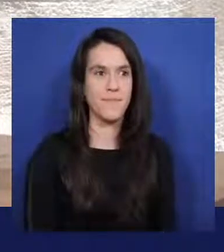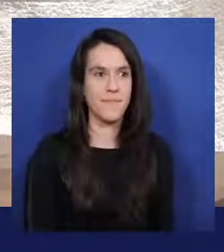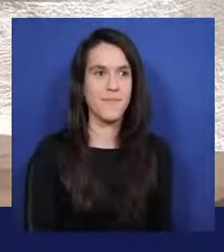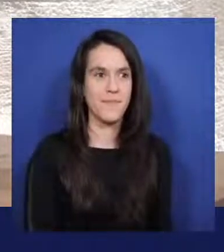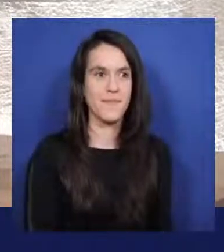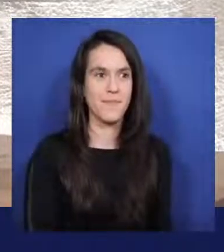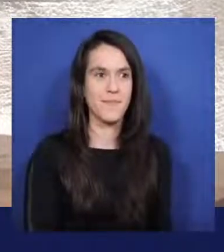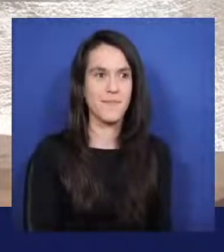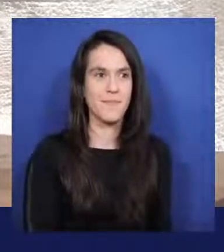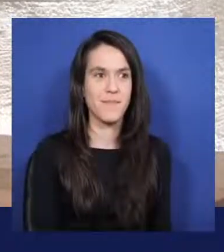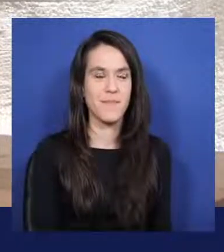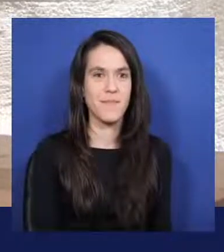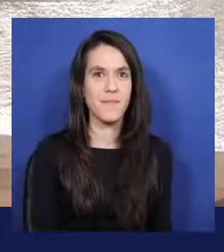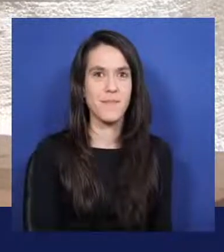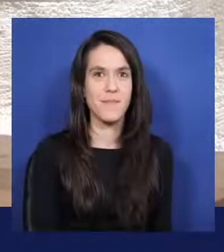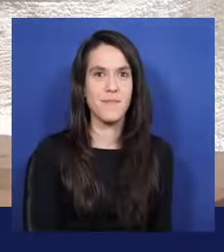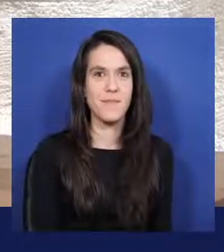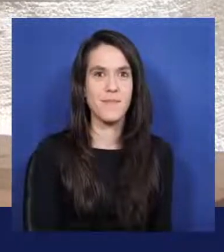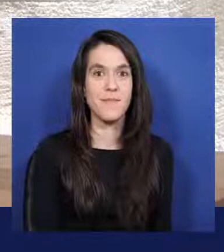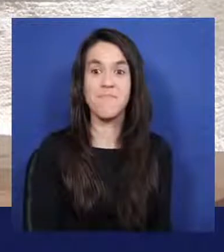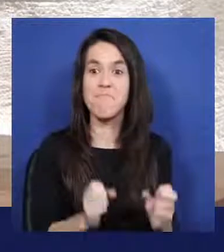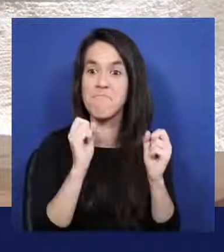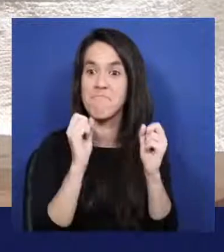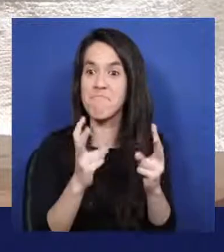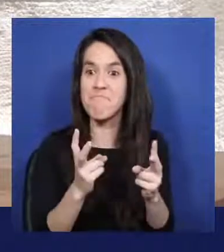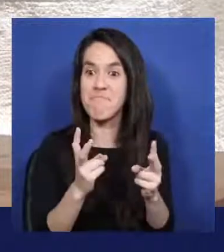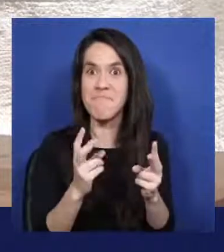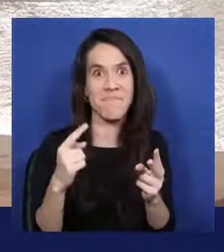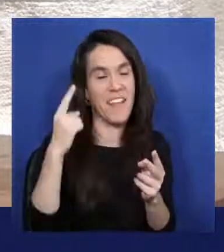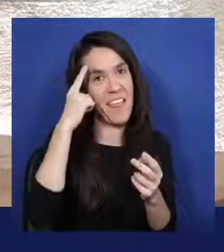That's cool. Looks like we have another guest, Willem.